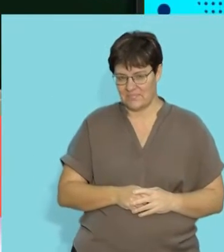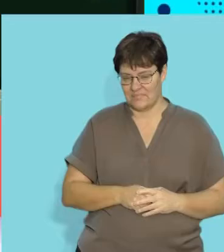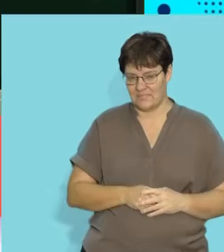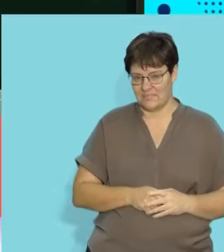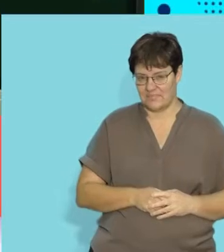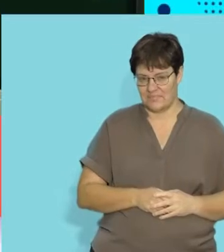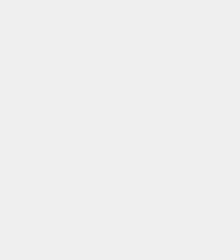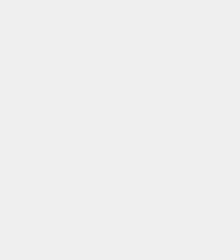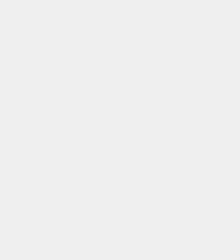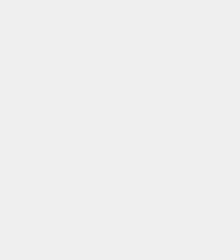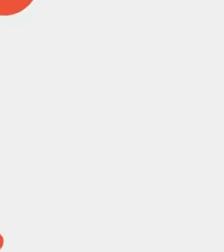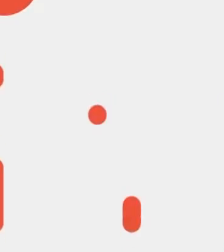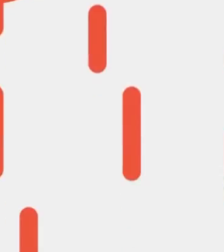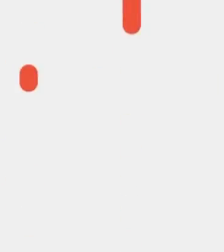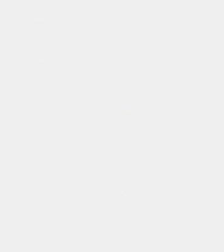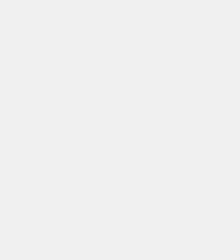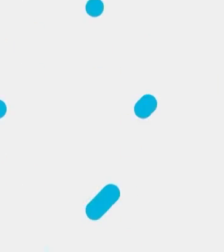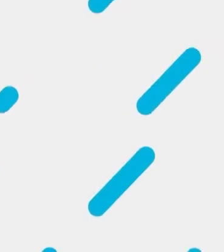tuned.